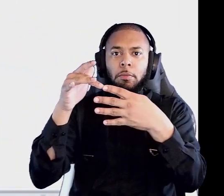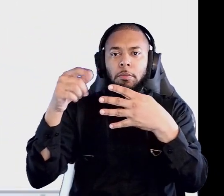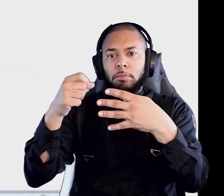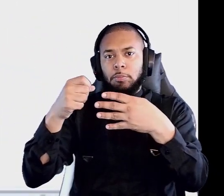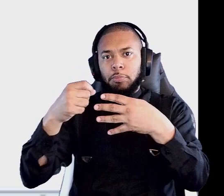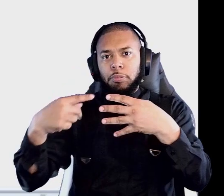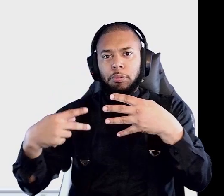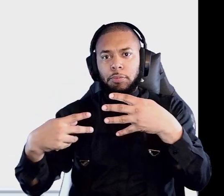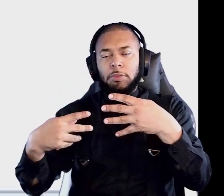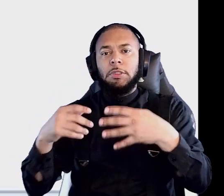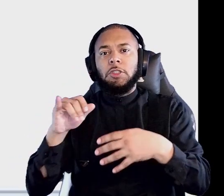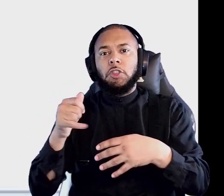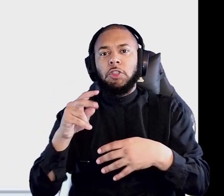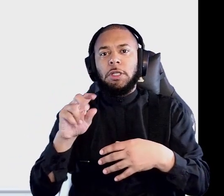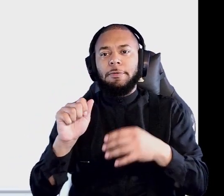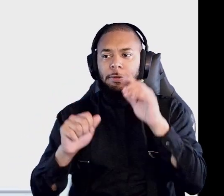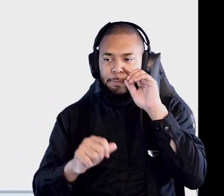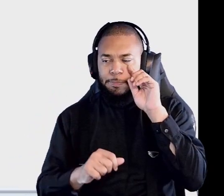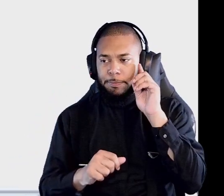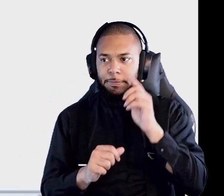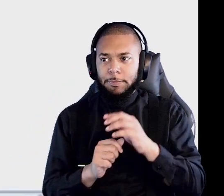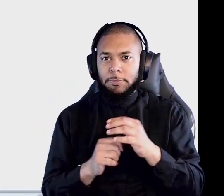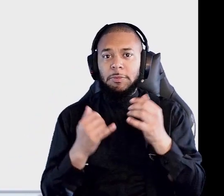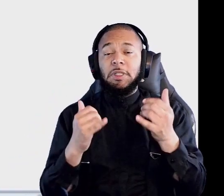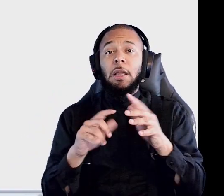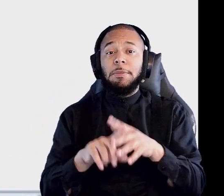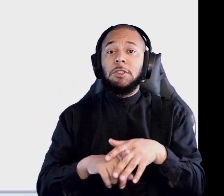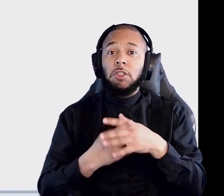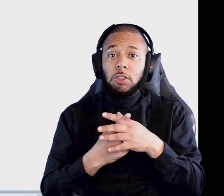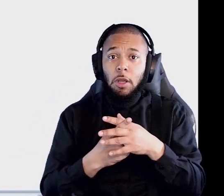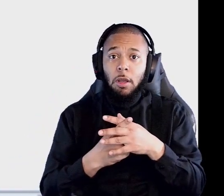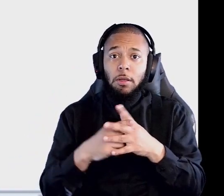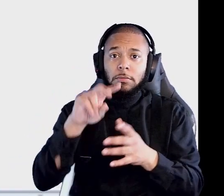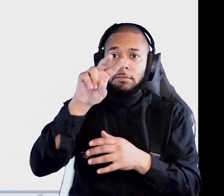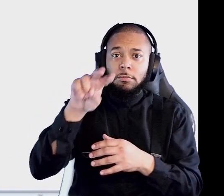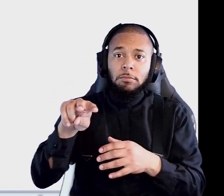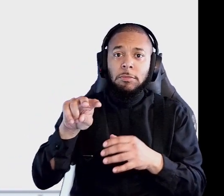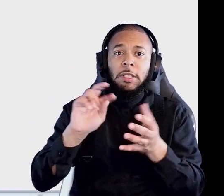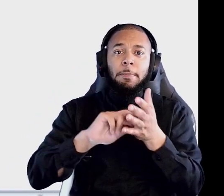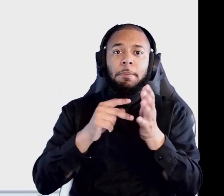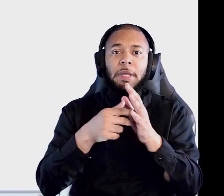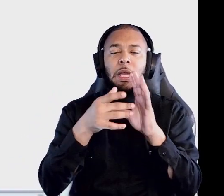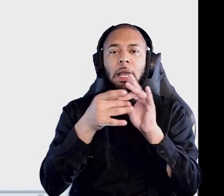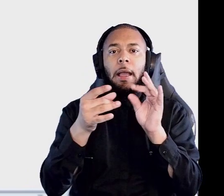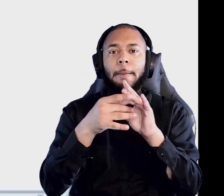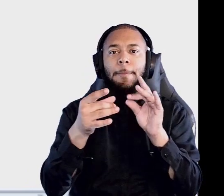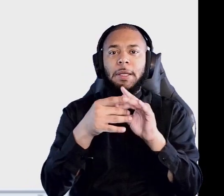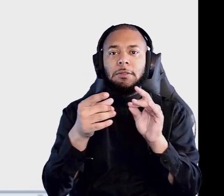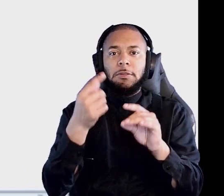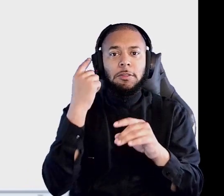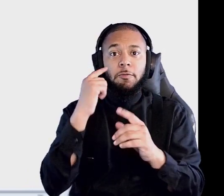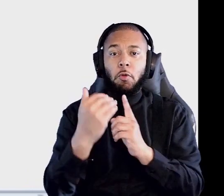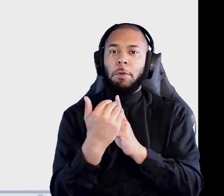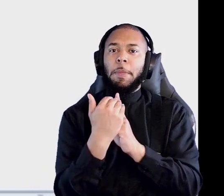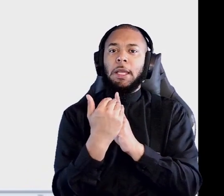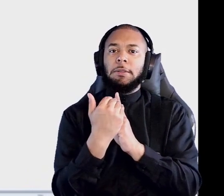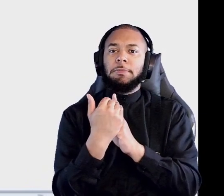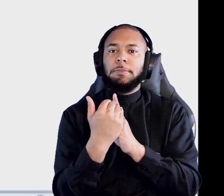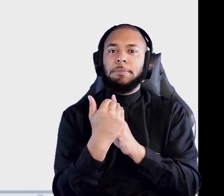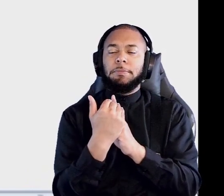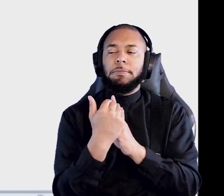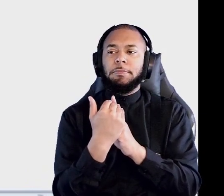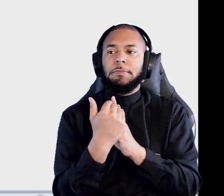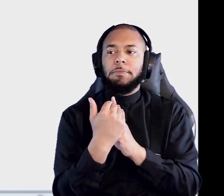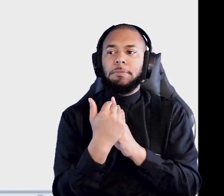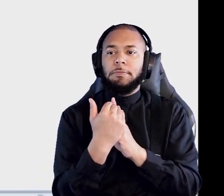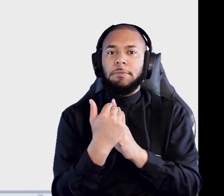going to start out by just putting in some comments. This is just to remind myself. So these are notes to me,